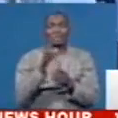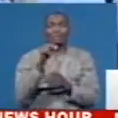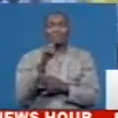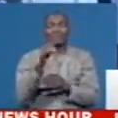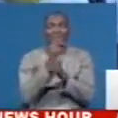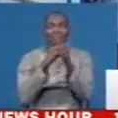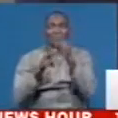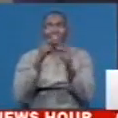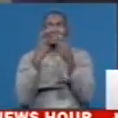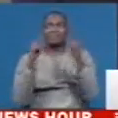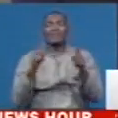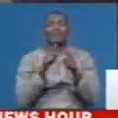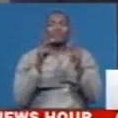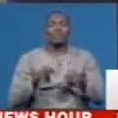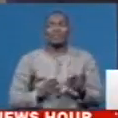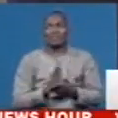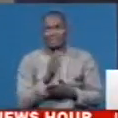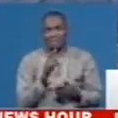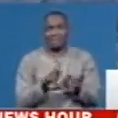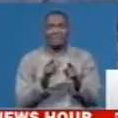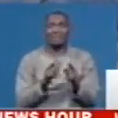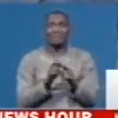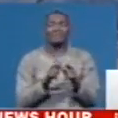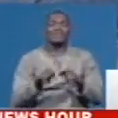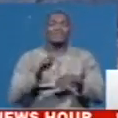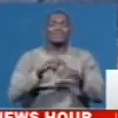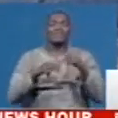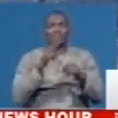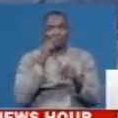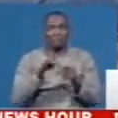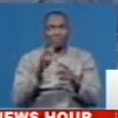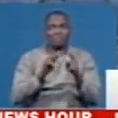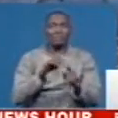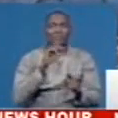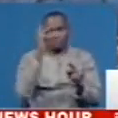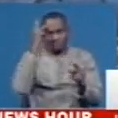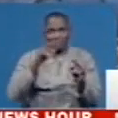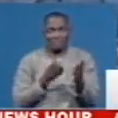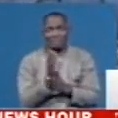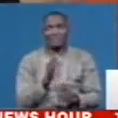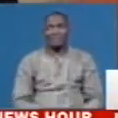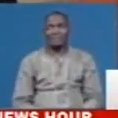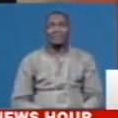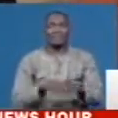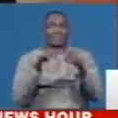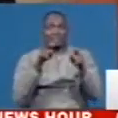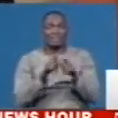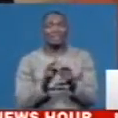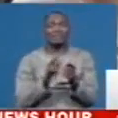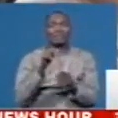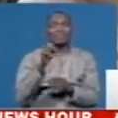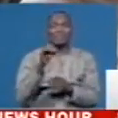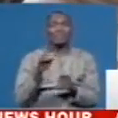Universal Declaration of Human Rights and the International Covenant on Civil and Political Rights. The laureate of the